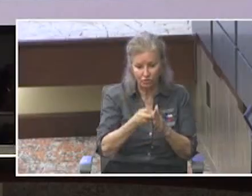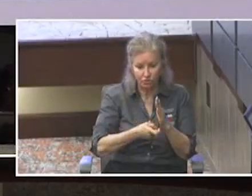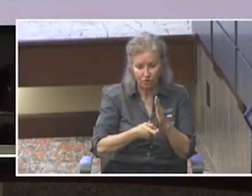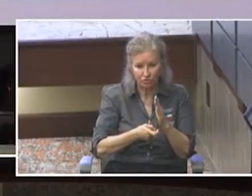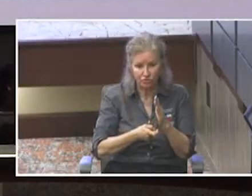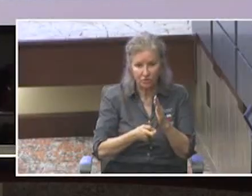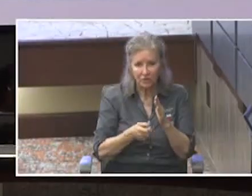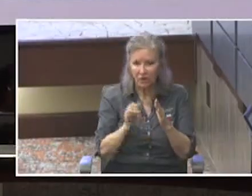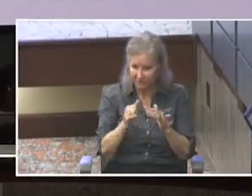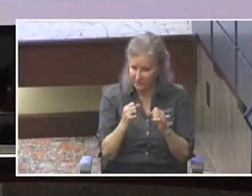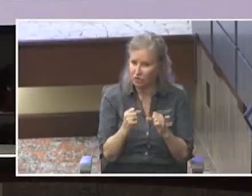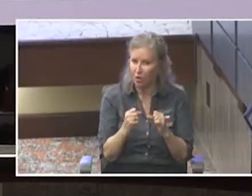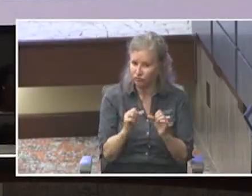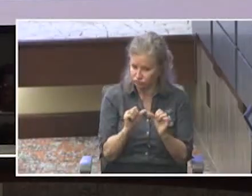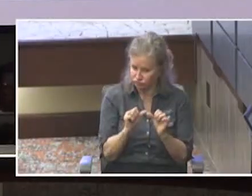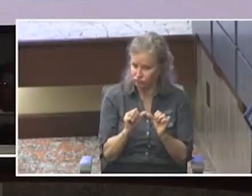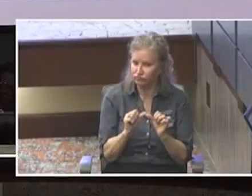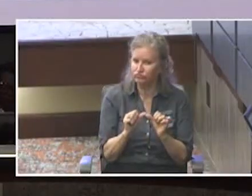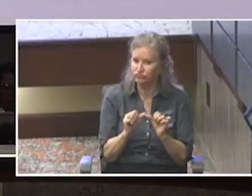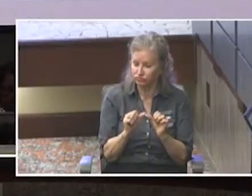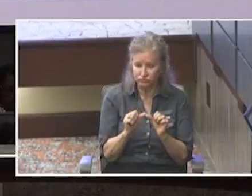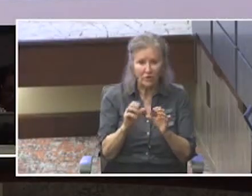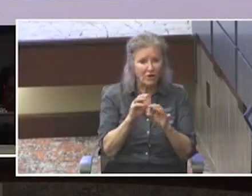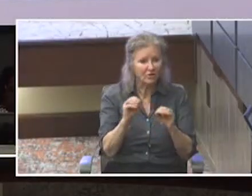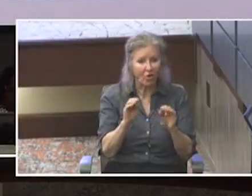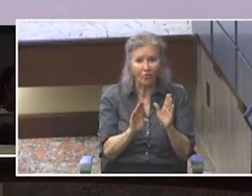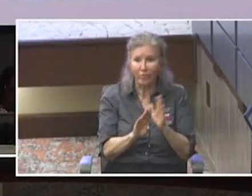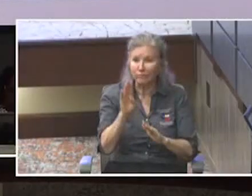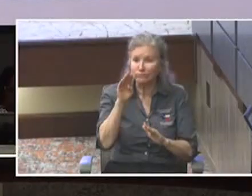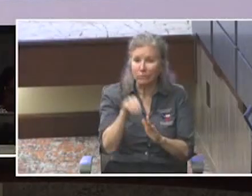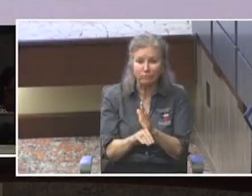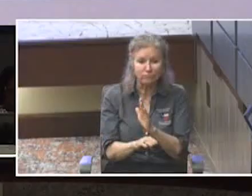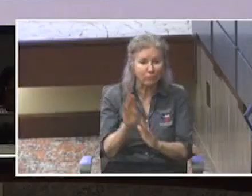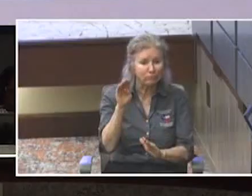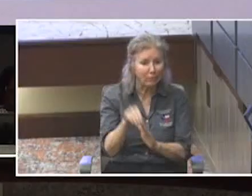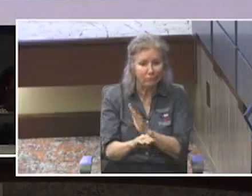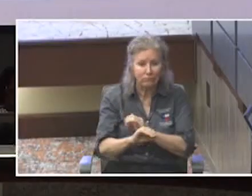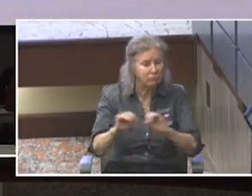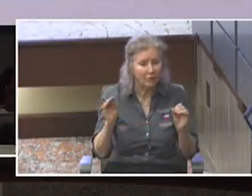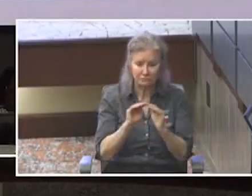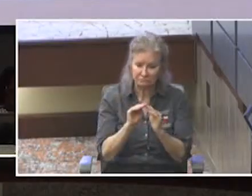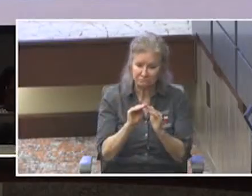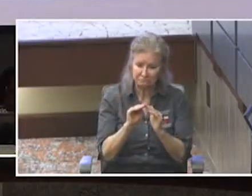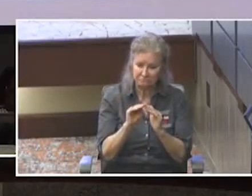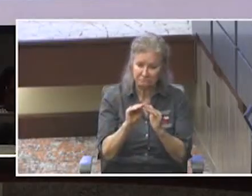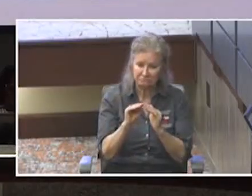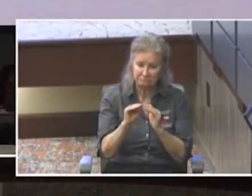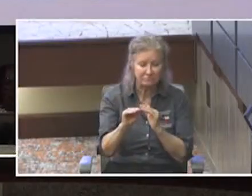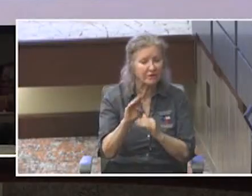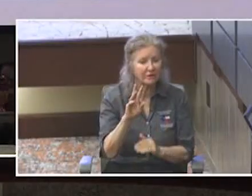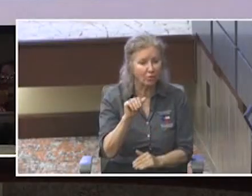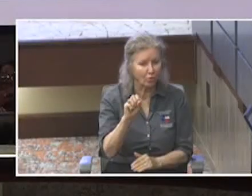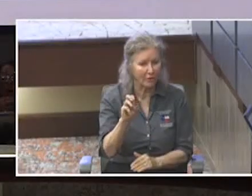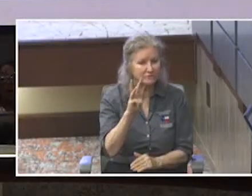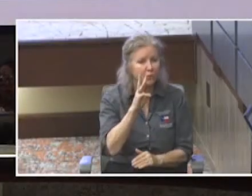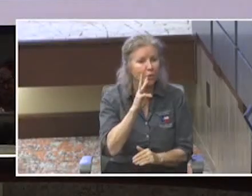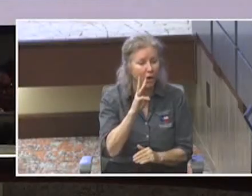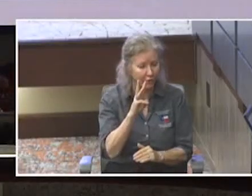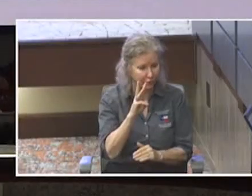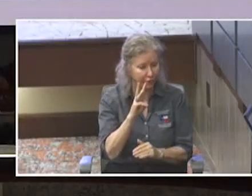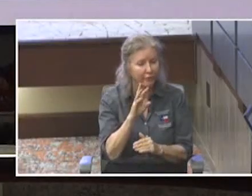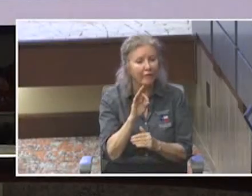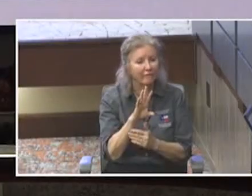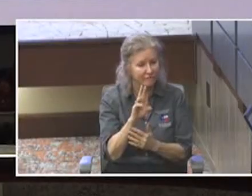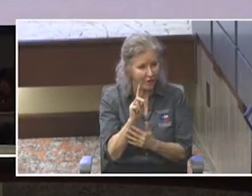holding strong. We've got no unusual revenue spikes or shortfalls in the wastewater fund. Our revenues